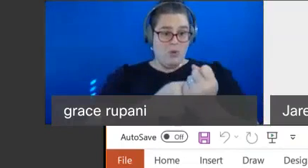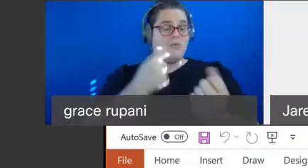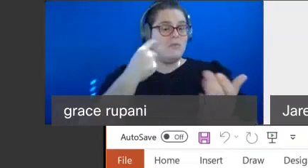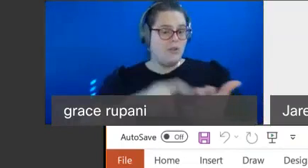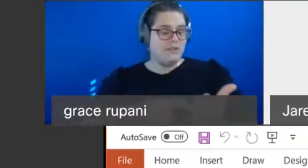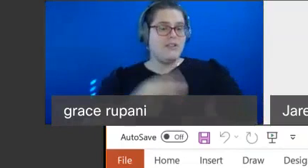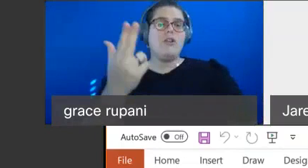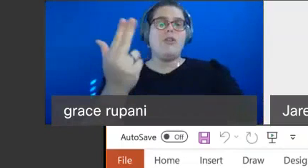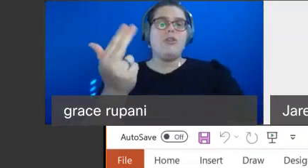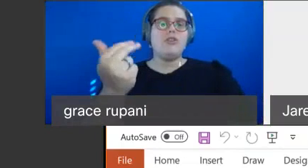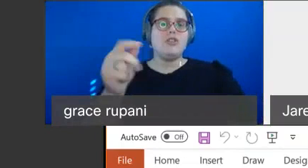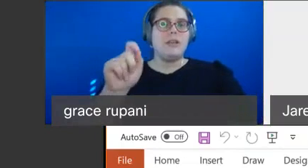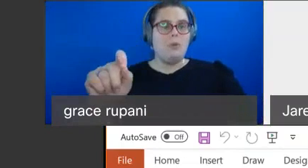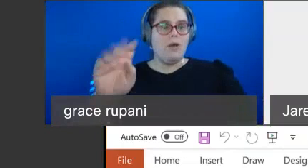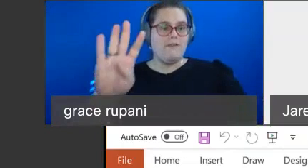13.43%